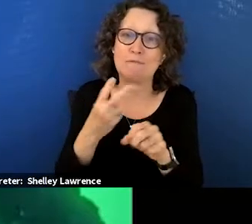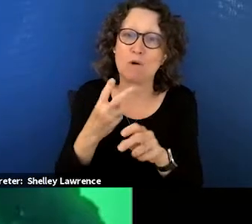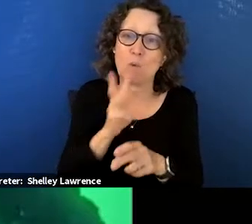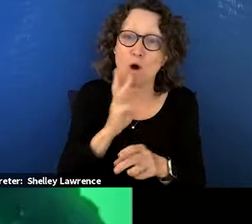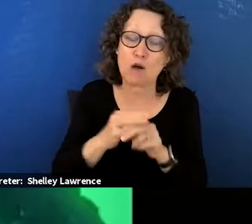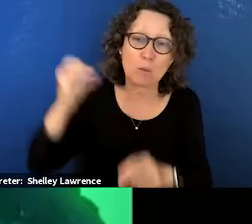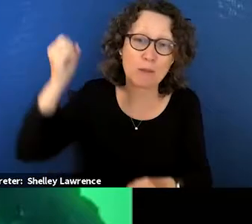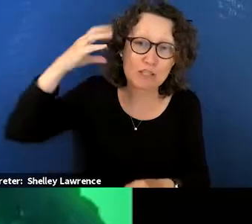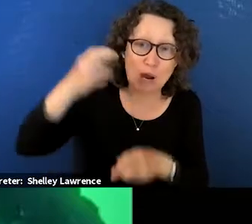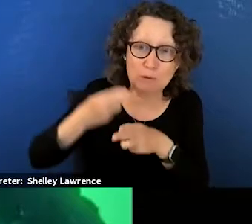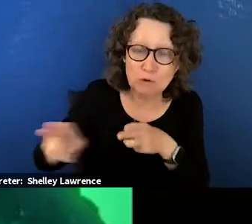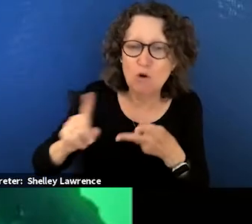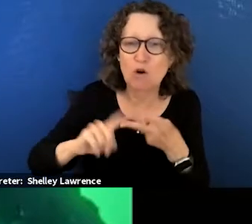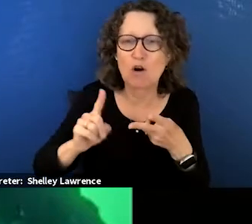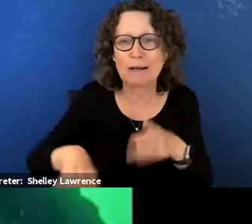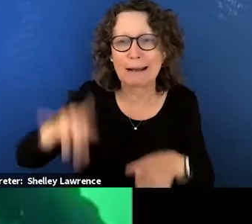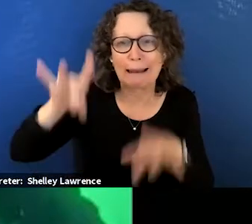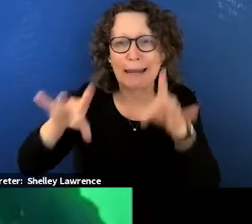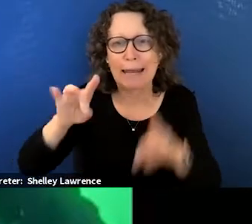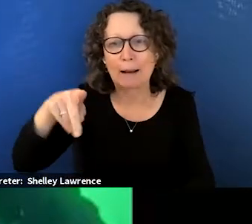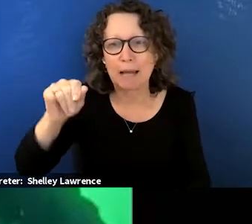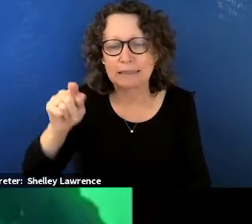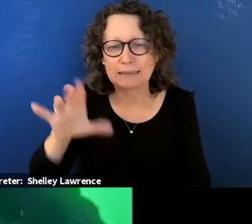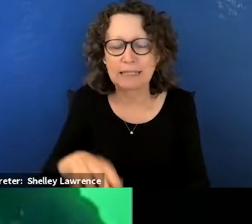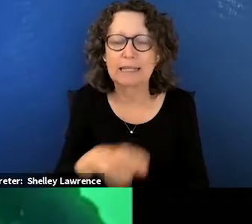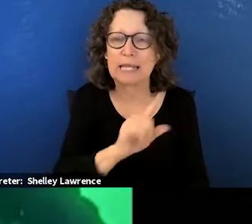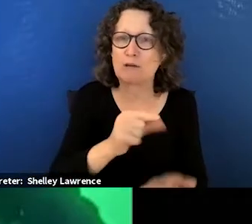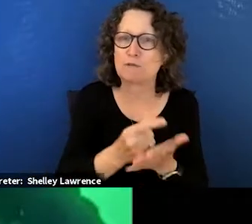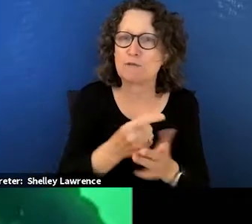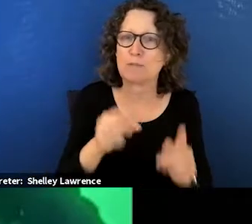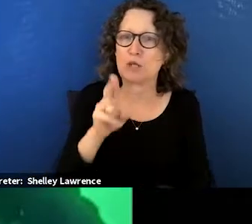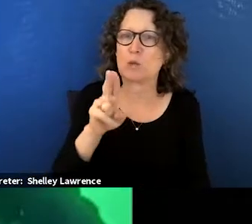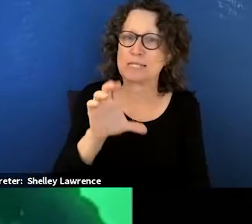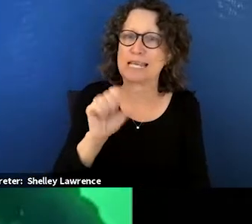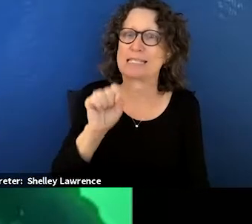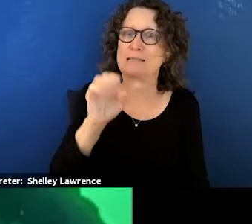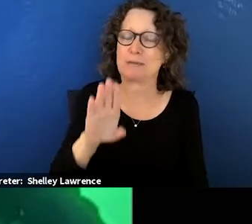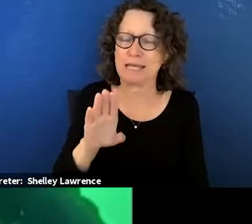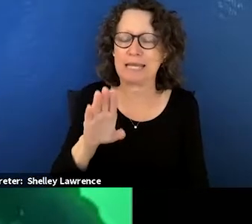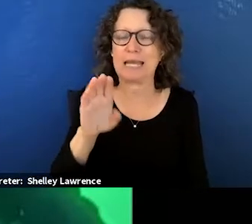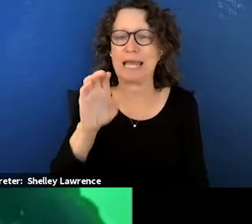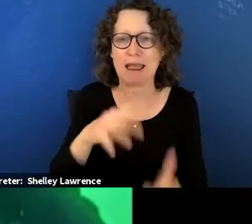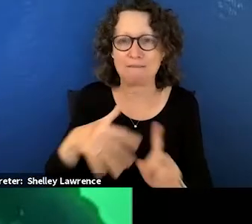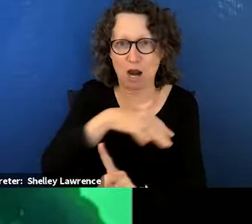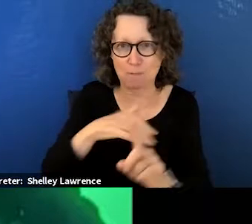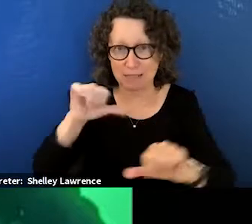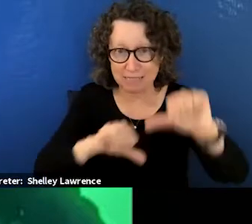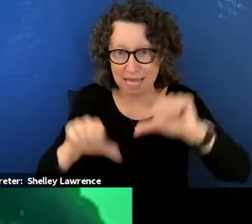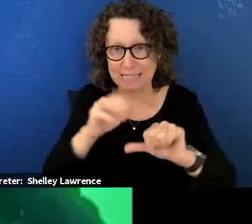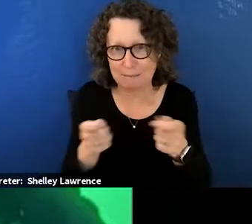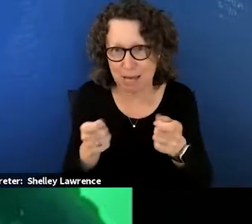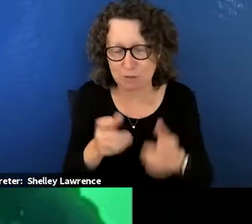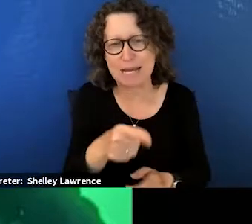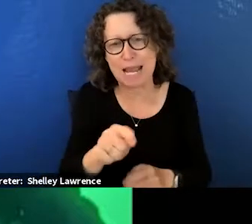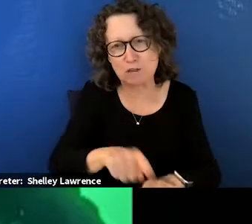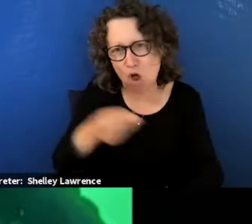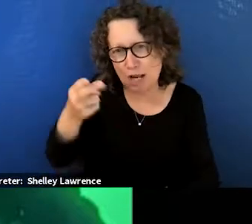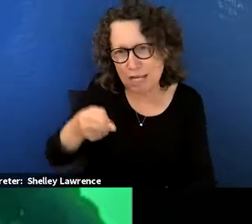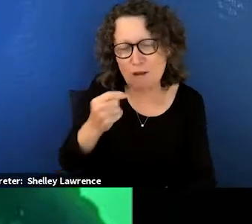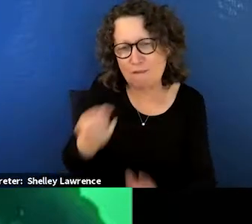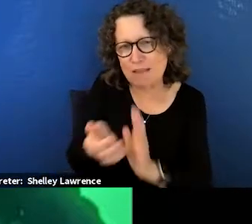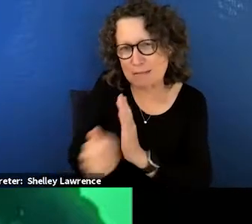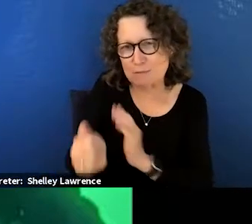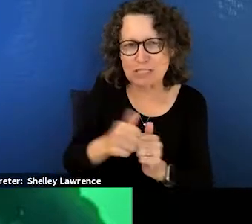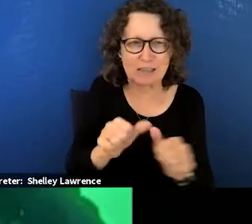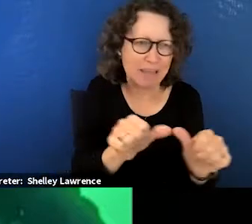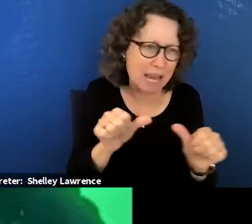attended and graduated with his master's from UCSB's Brent School of Environmental Science and Management. He has a long history of expertise in